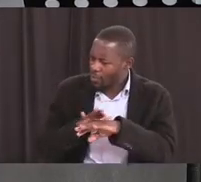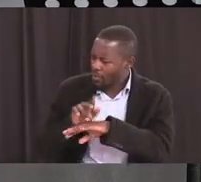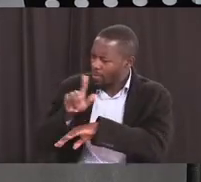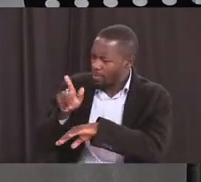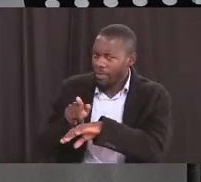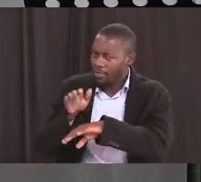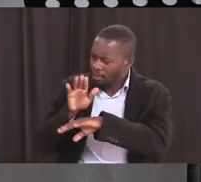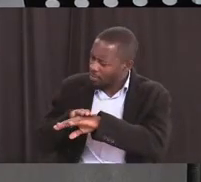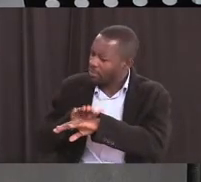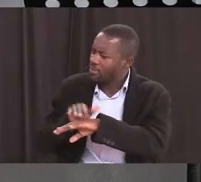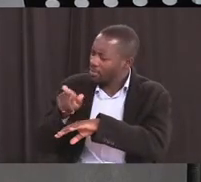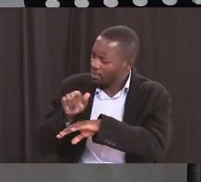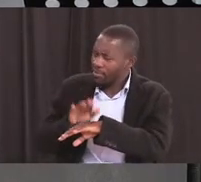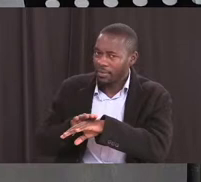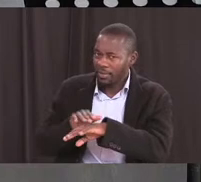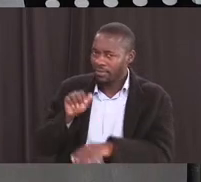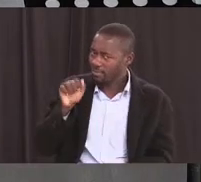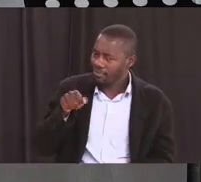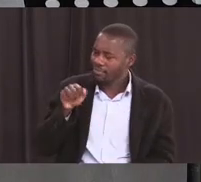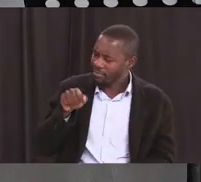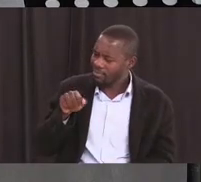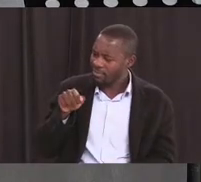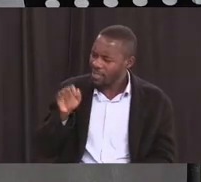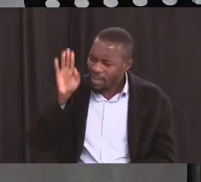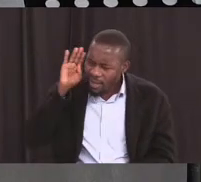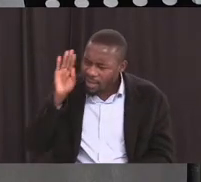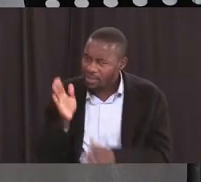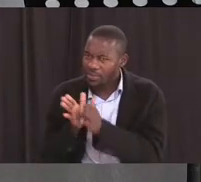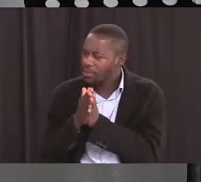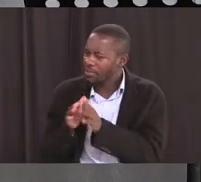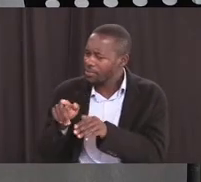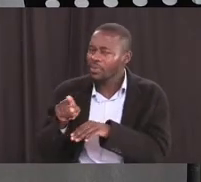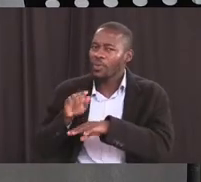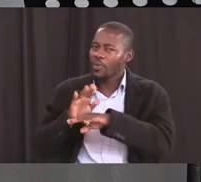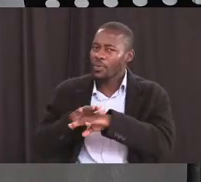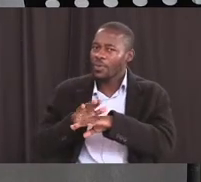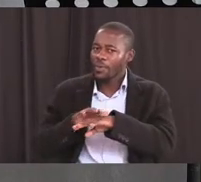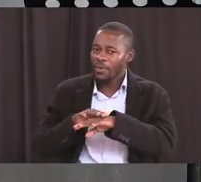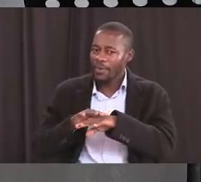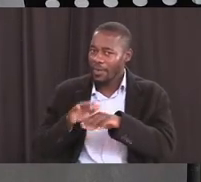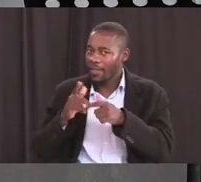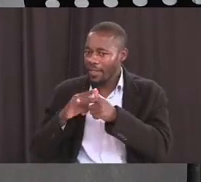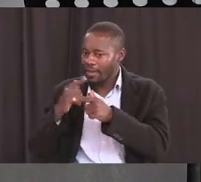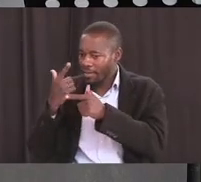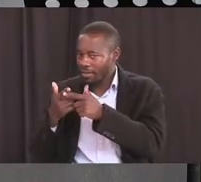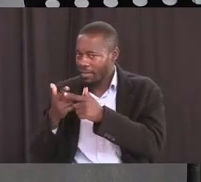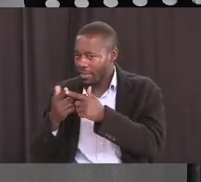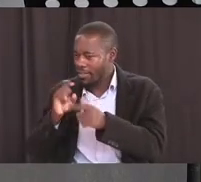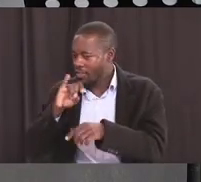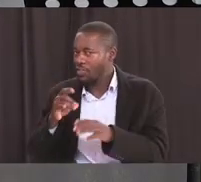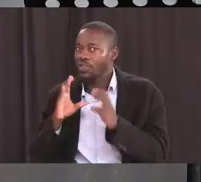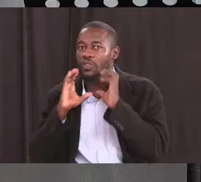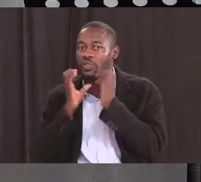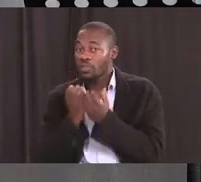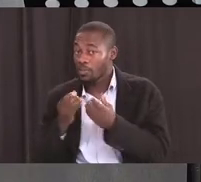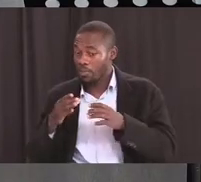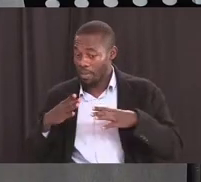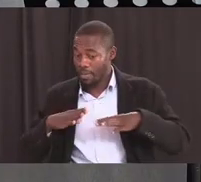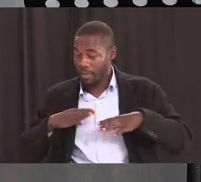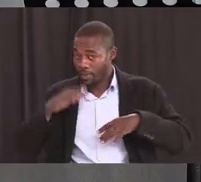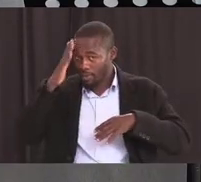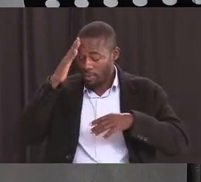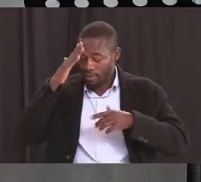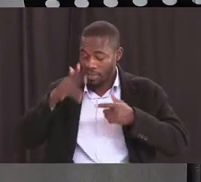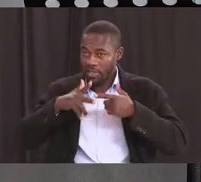take him along on this journey, so he circumcised him because of the Jews who had lived in that area. For they